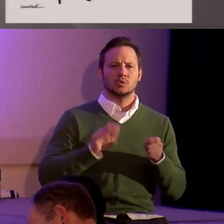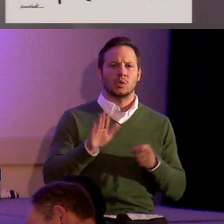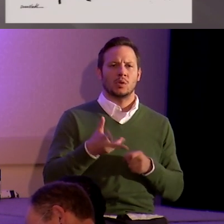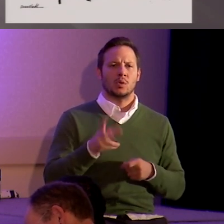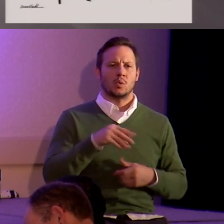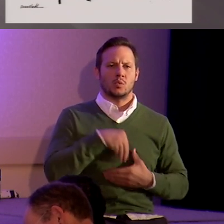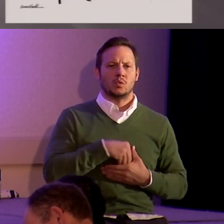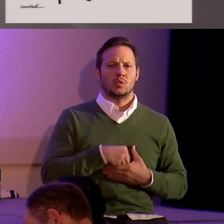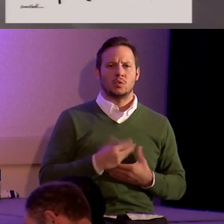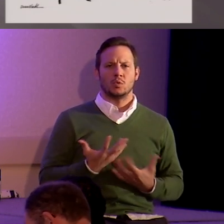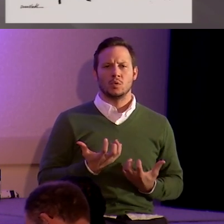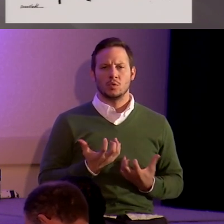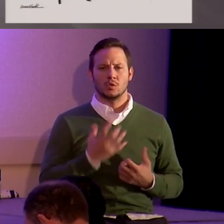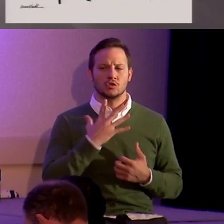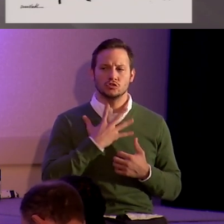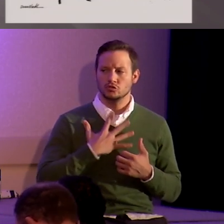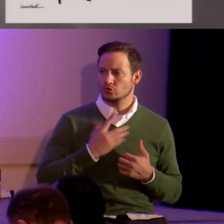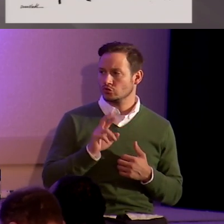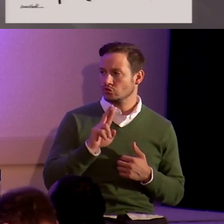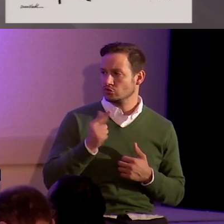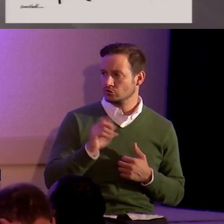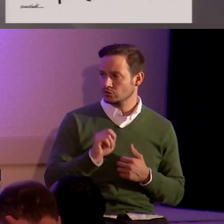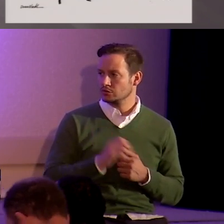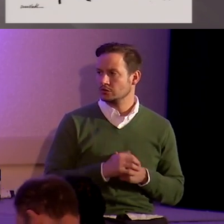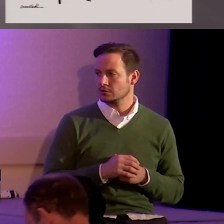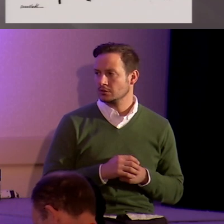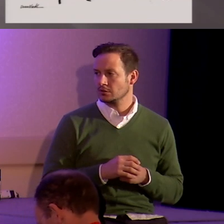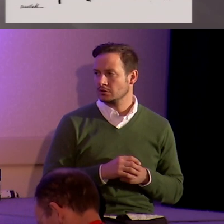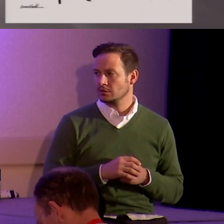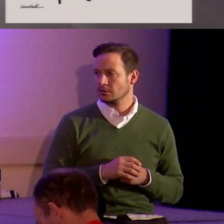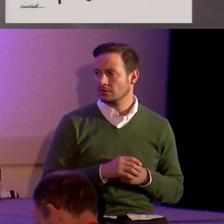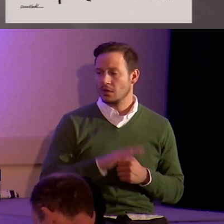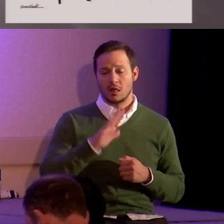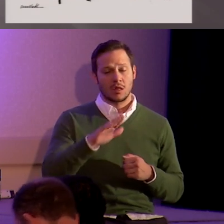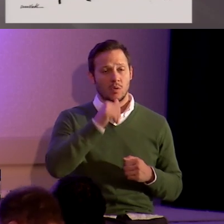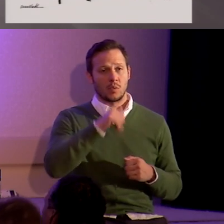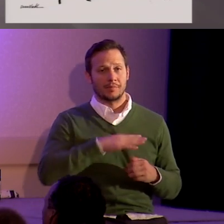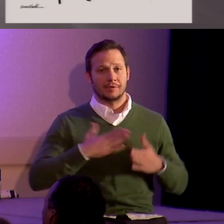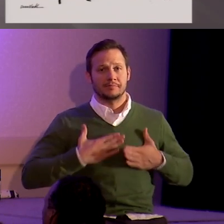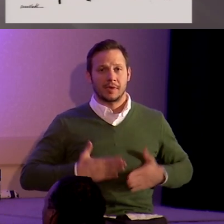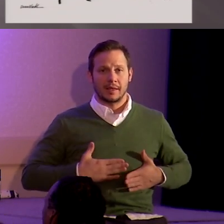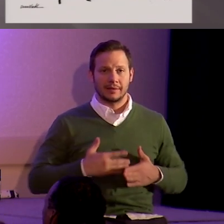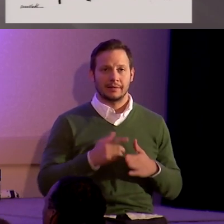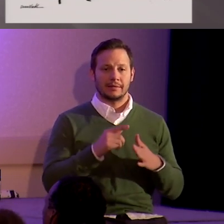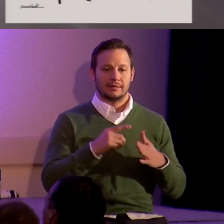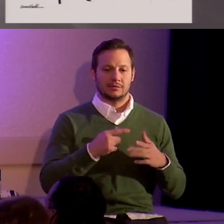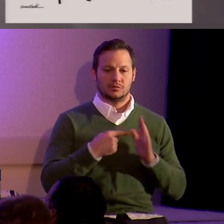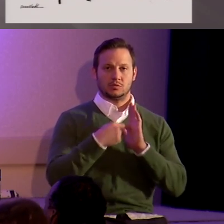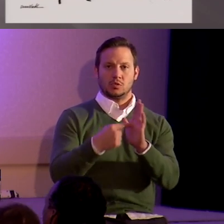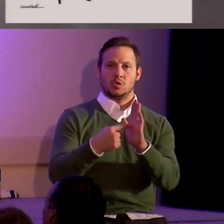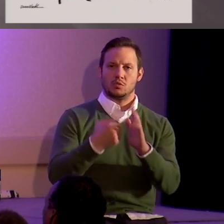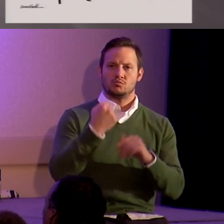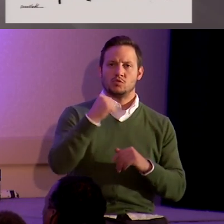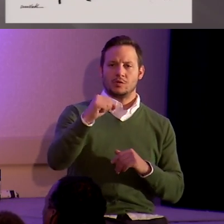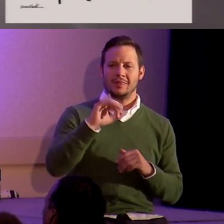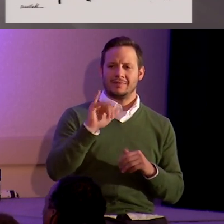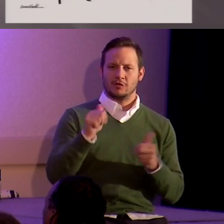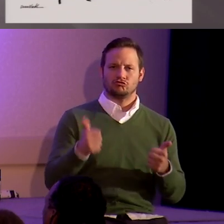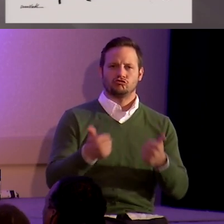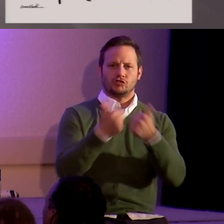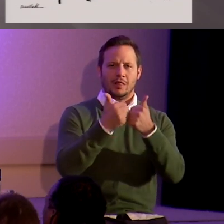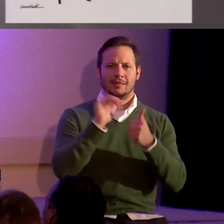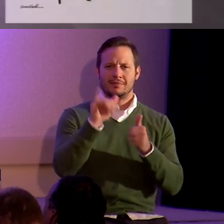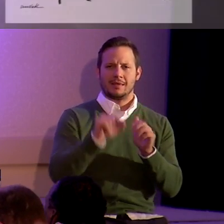urges. The actuality and frankness of women's bodies as a form of protest challenges this negative